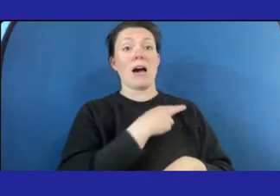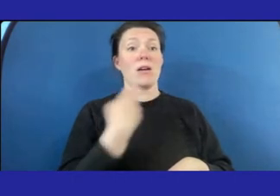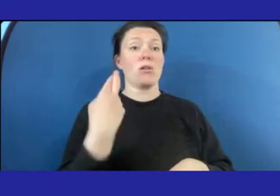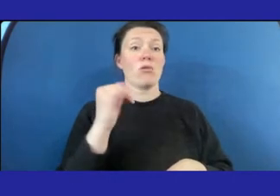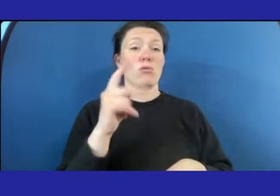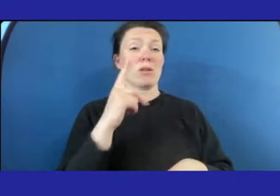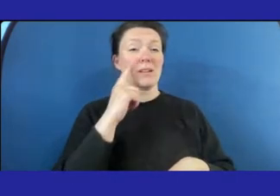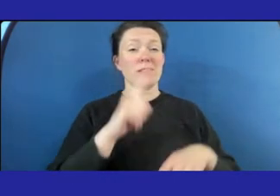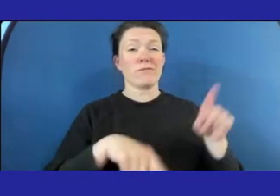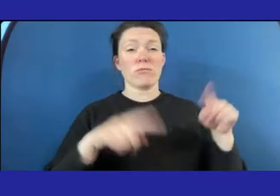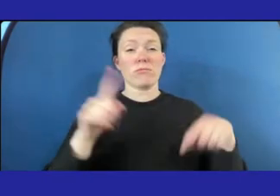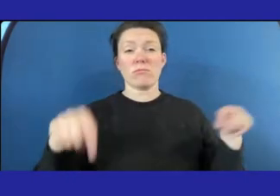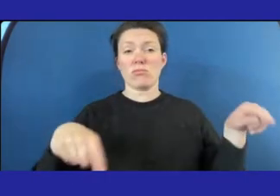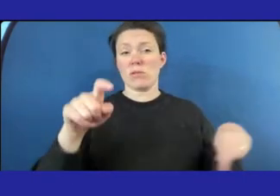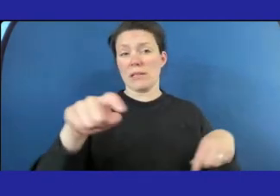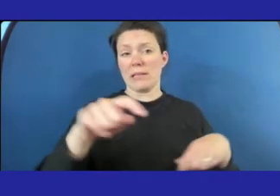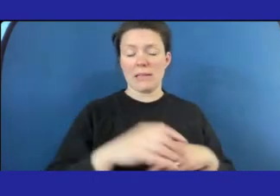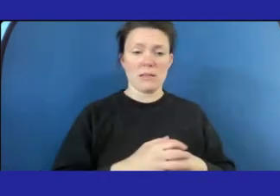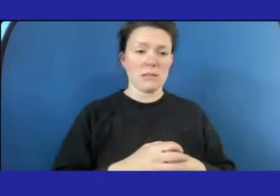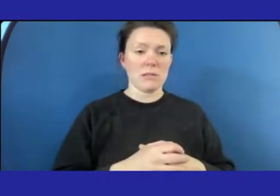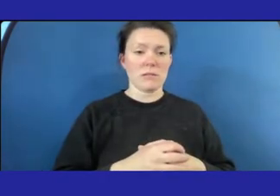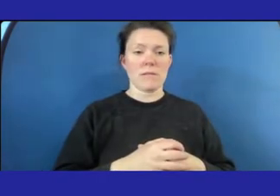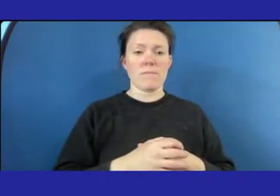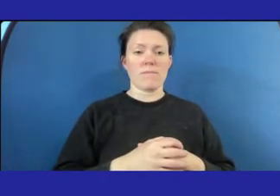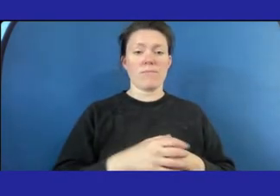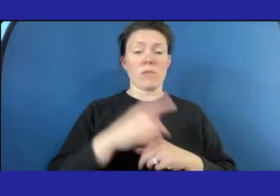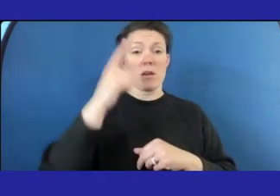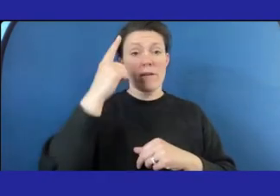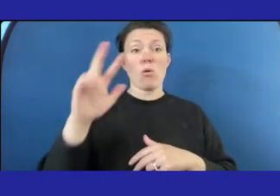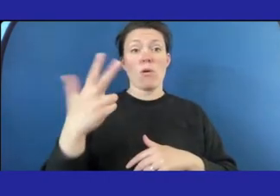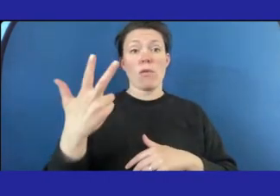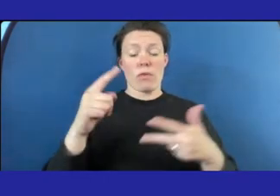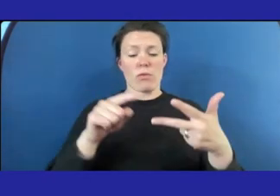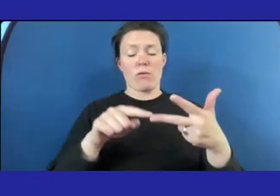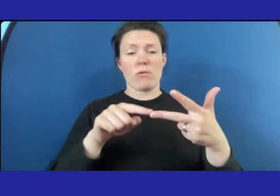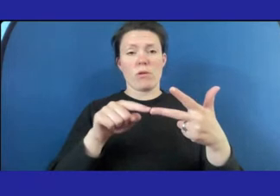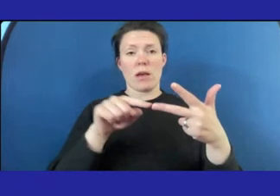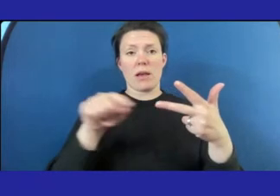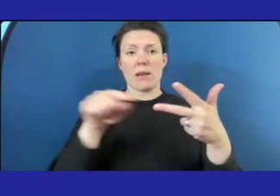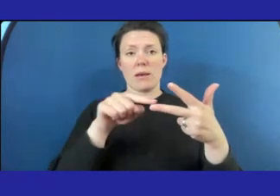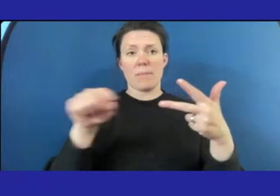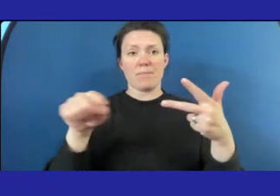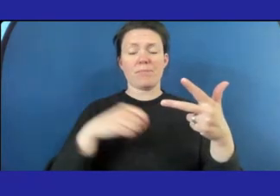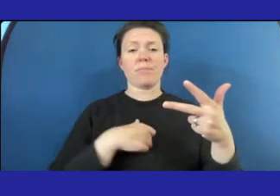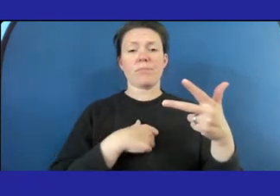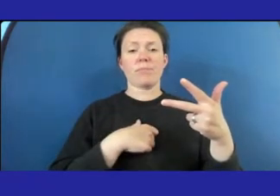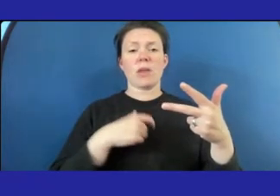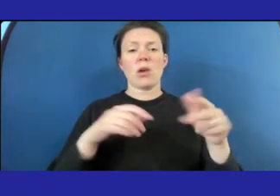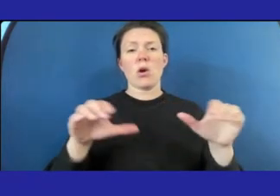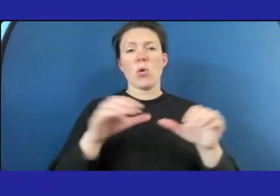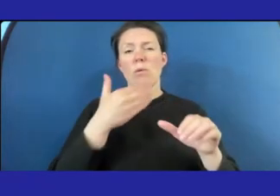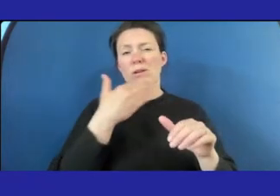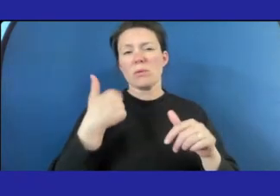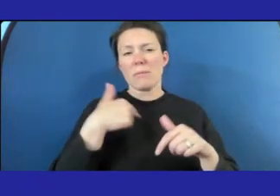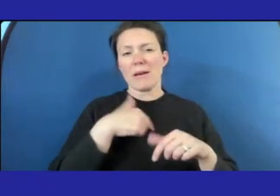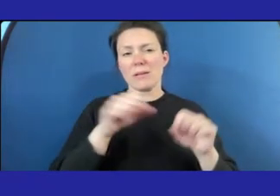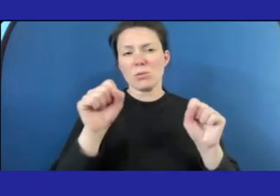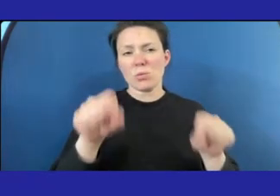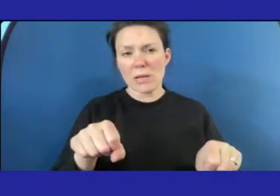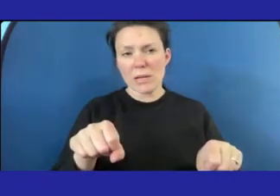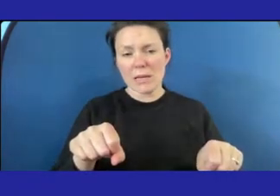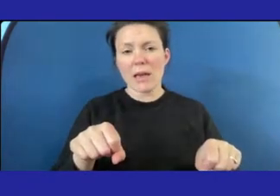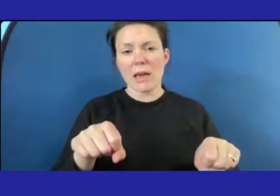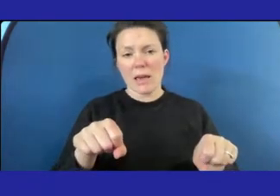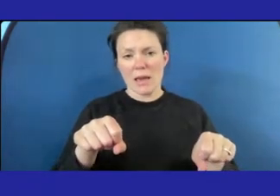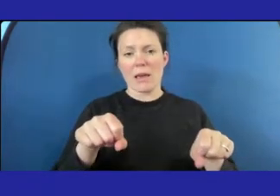different needs. And I think that for the third item on this slide, we're doing the best that we can to